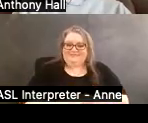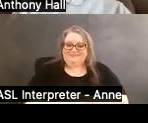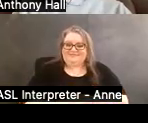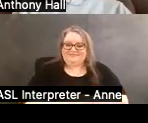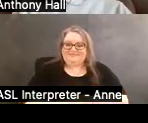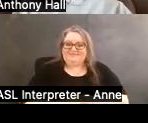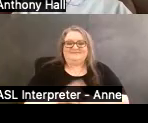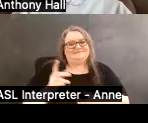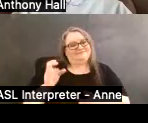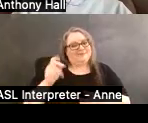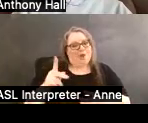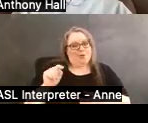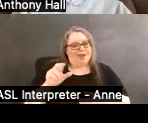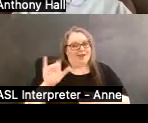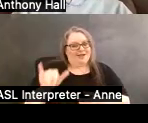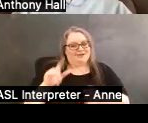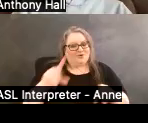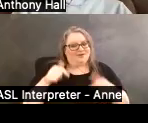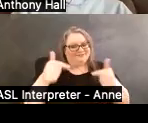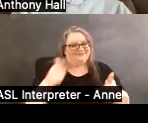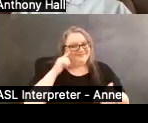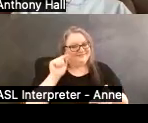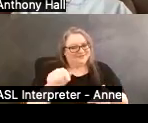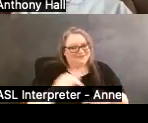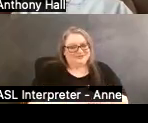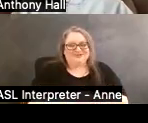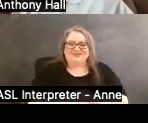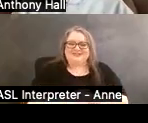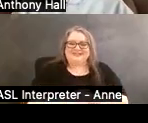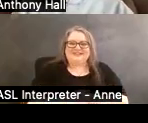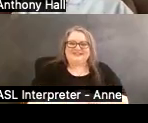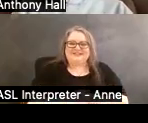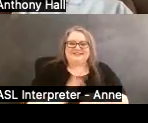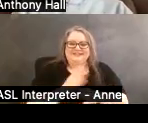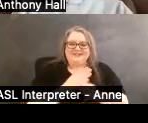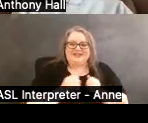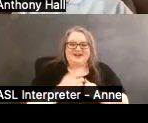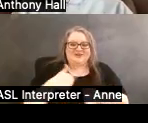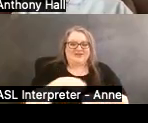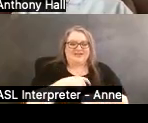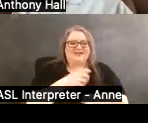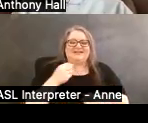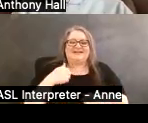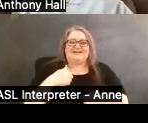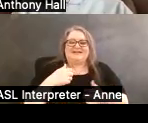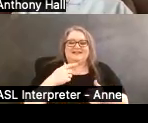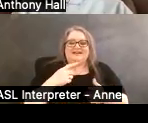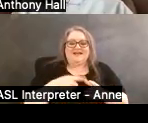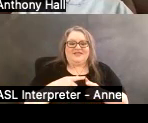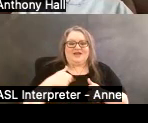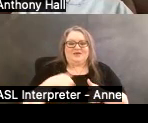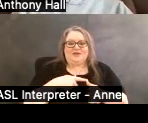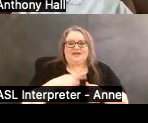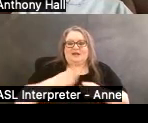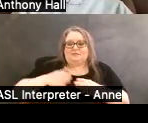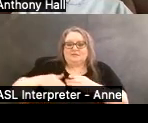Okay, Tony, so we're going to pass that baton to you to share with us, and we will begin to wrap up with maybe one or